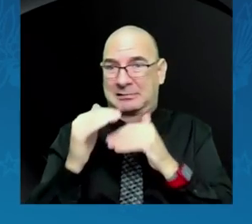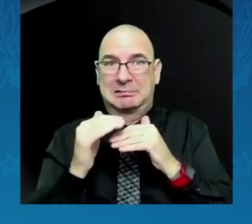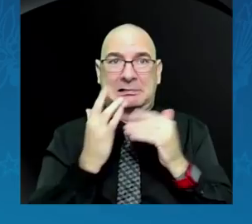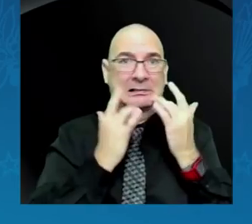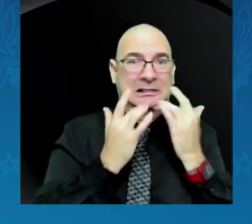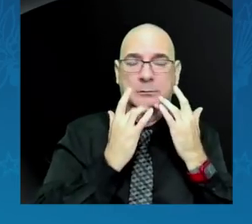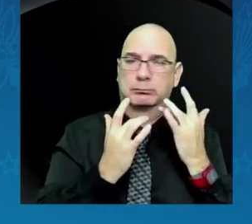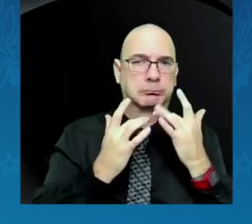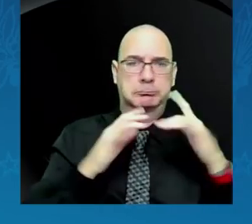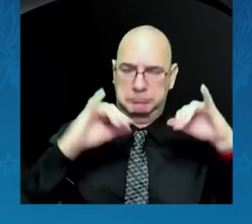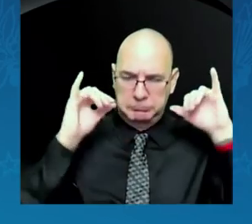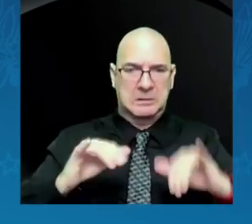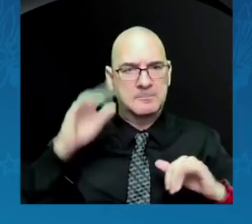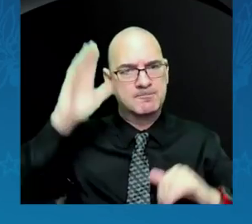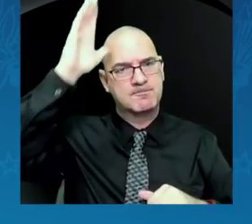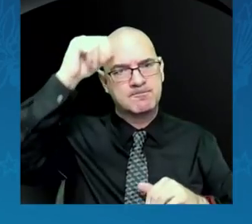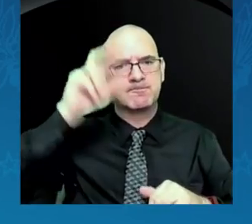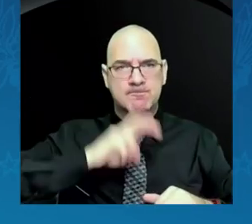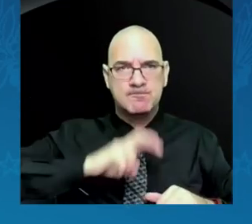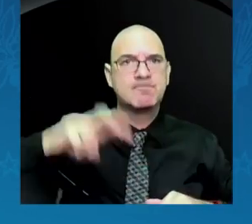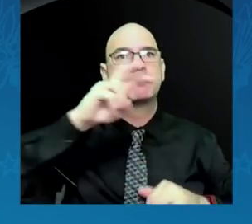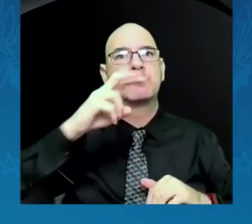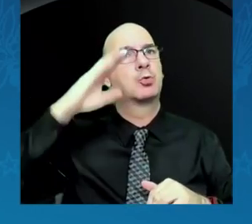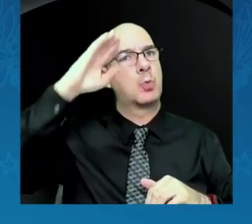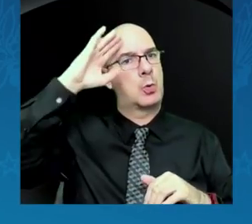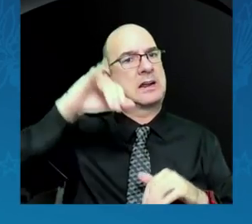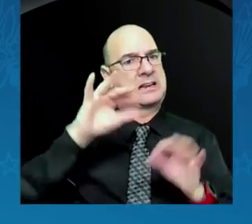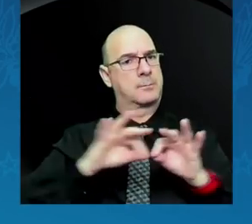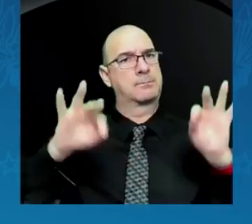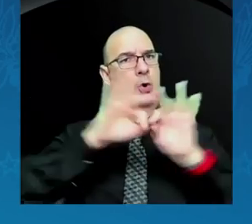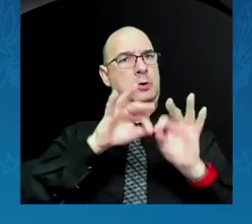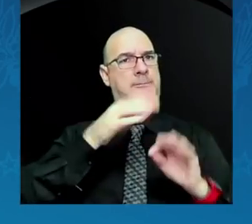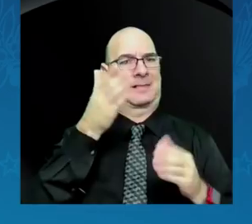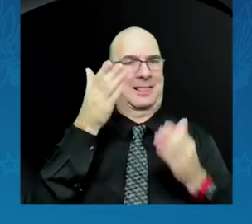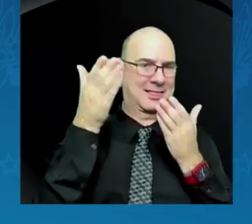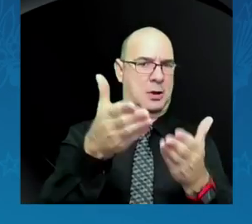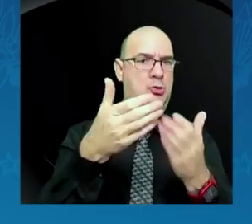present. And as it relates to